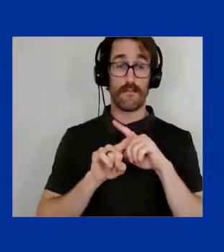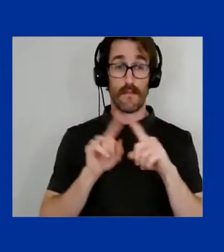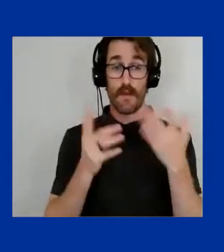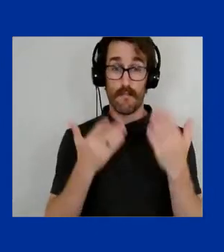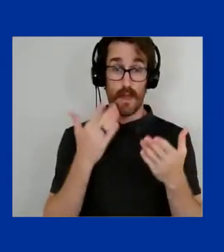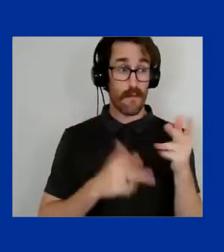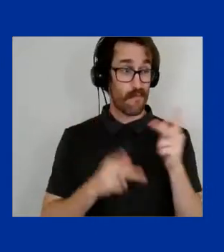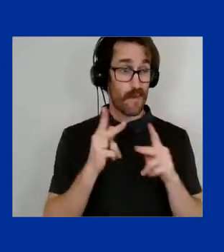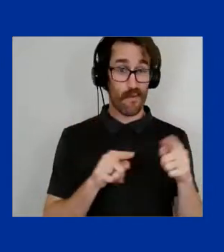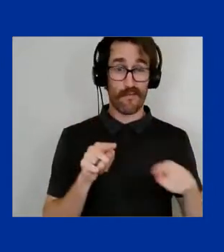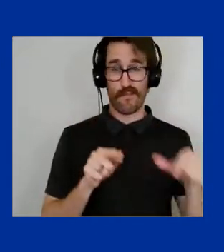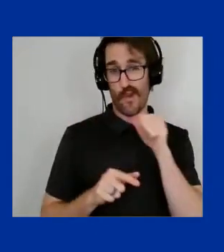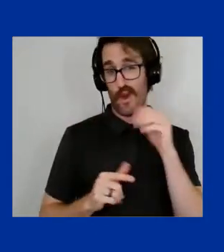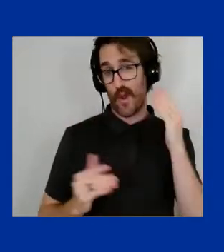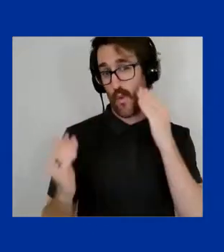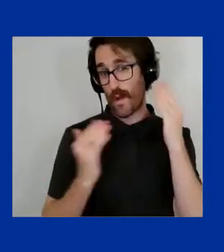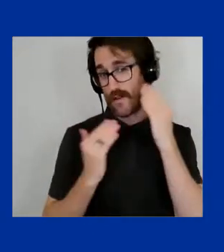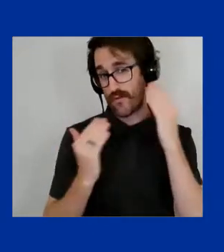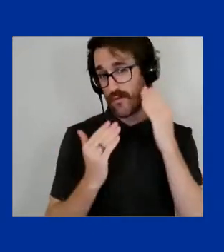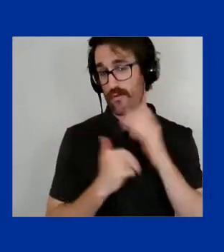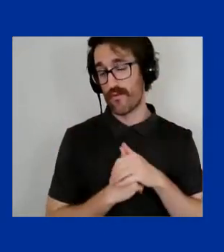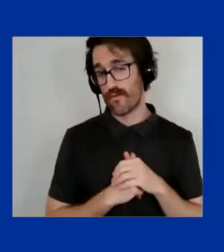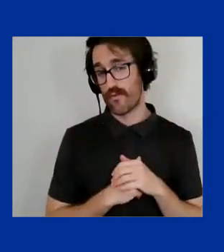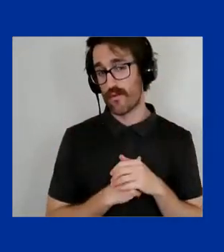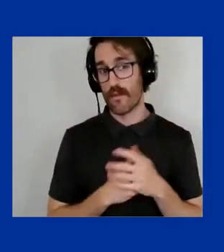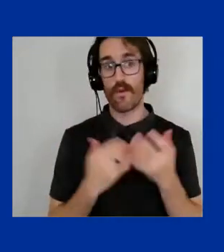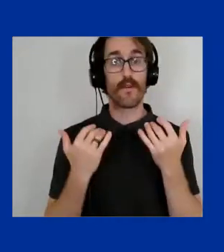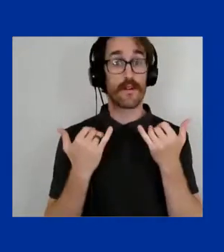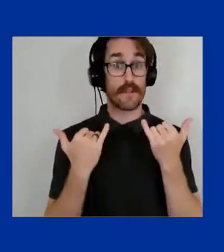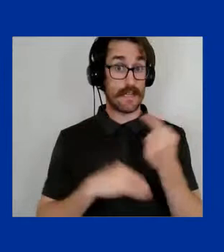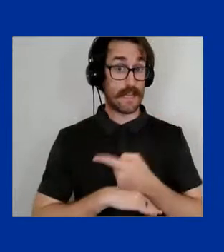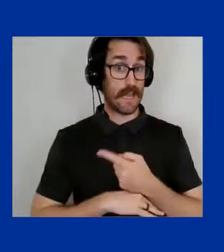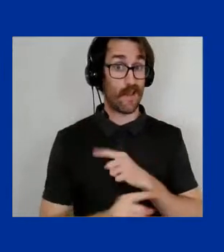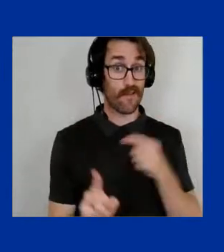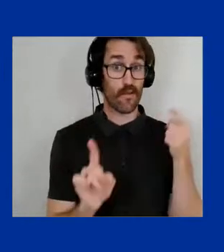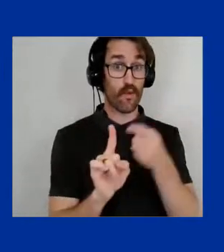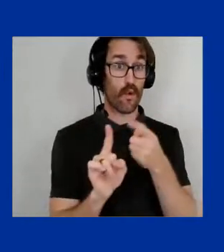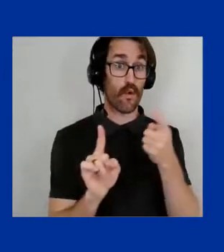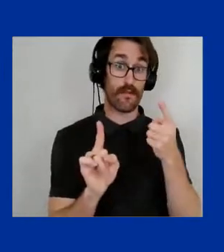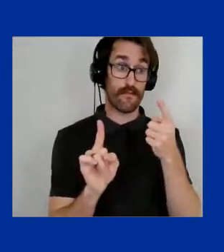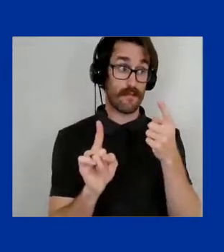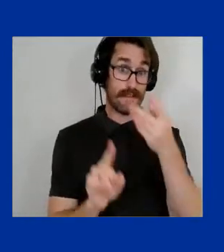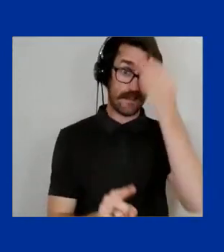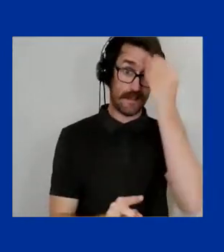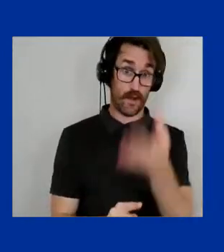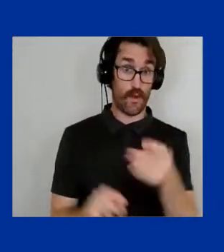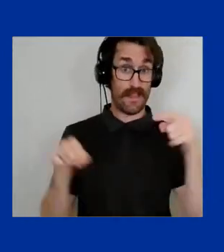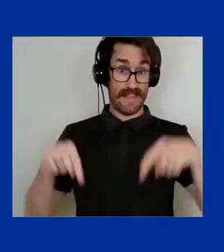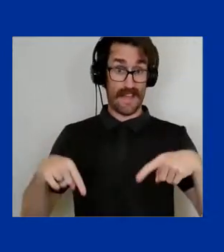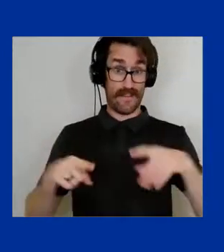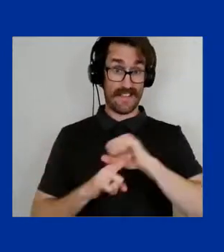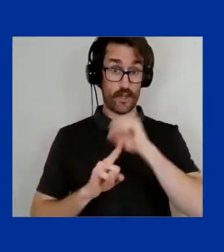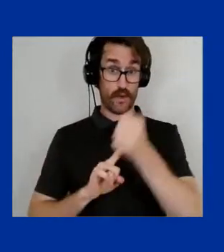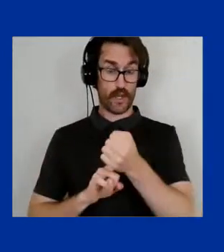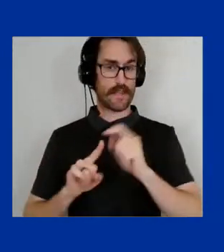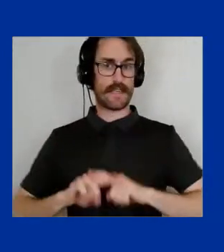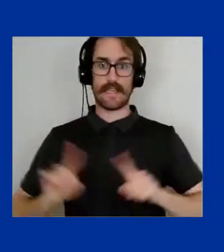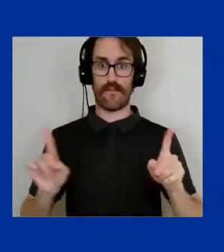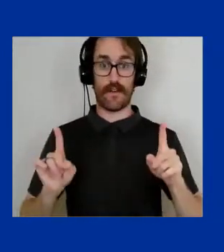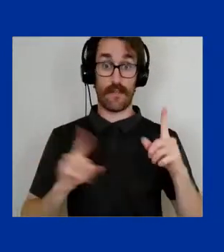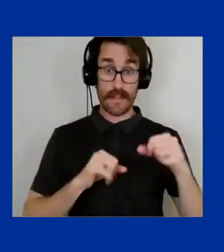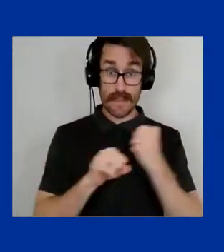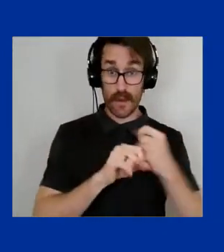awareness. And then so we were wanting to begin to address that today, that this situation is different than what we've had over the past